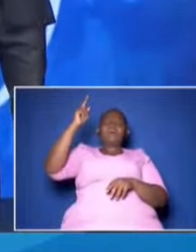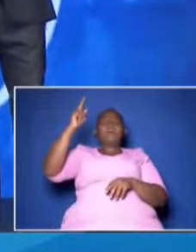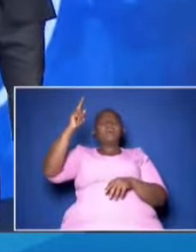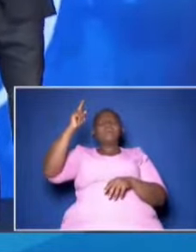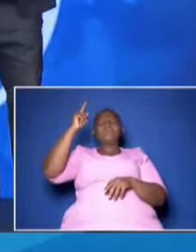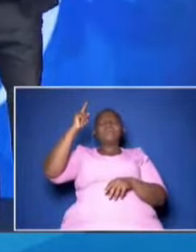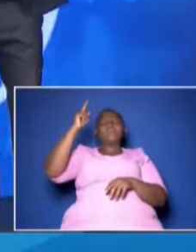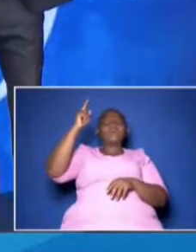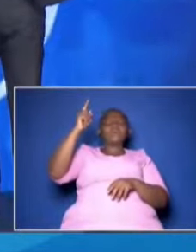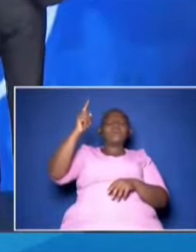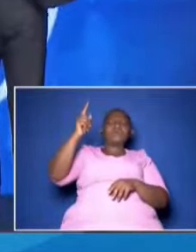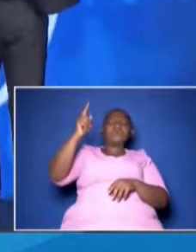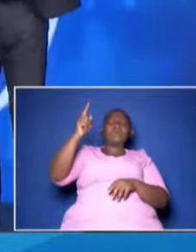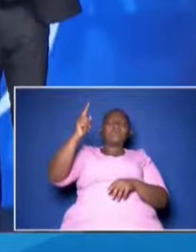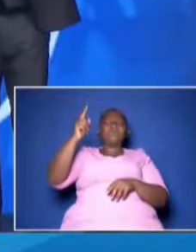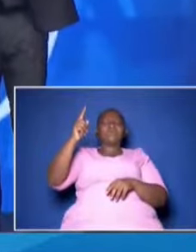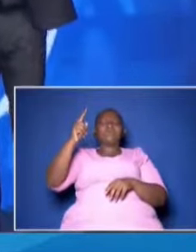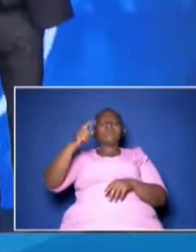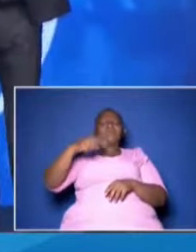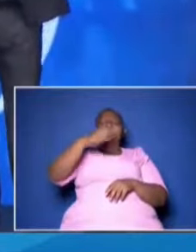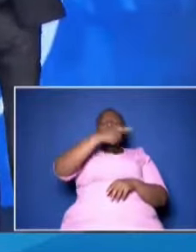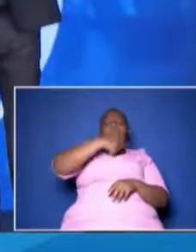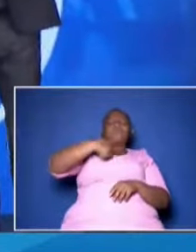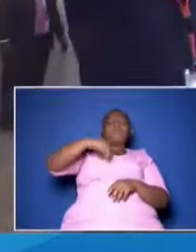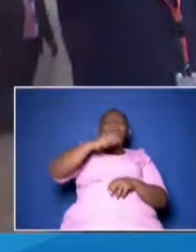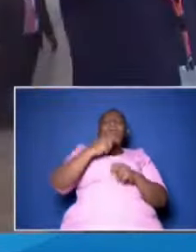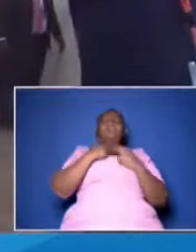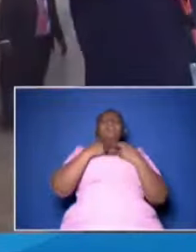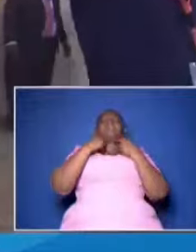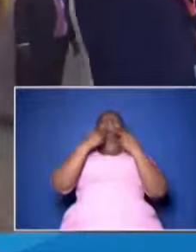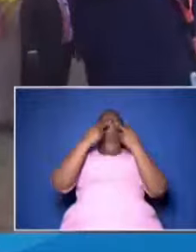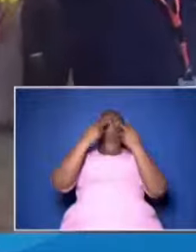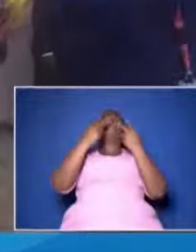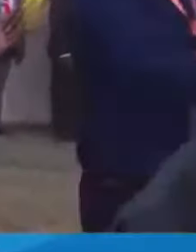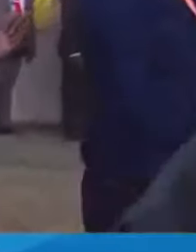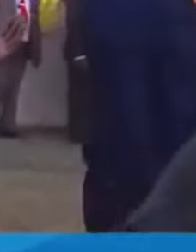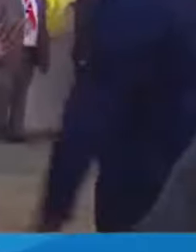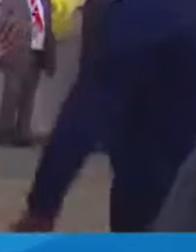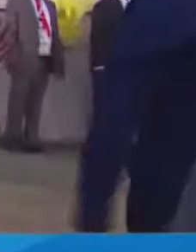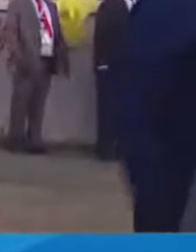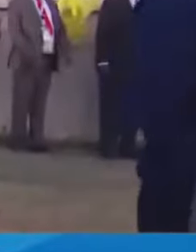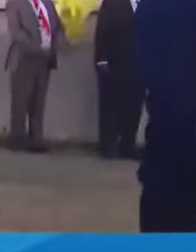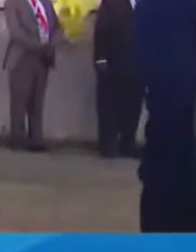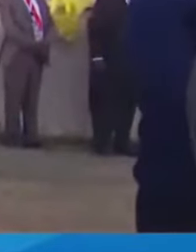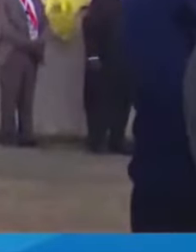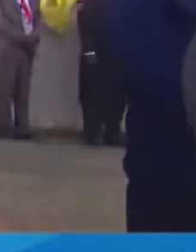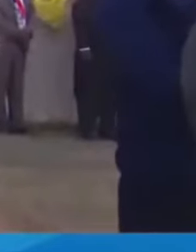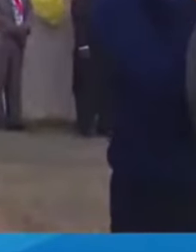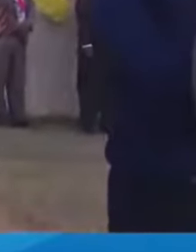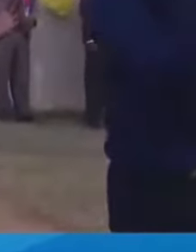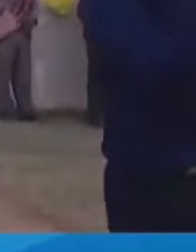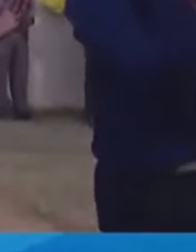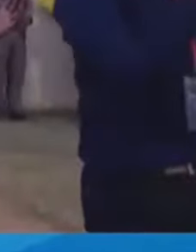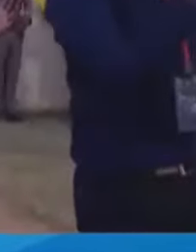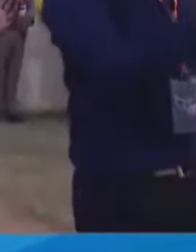on to you we lift our voice